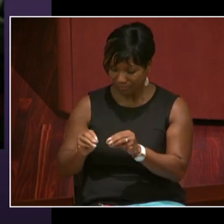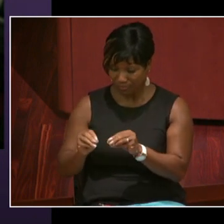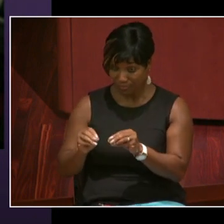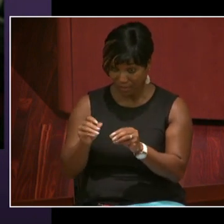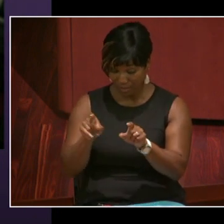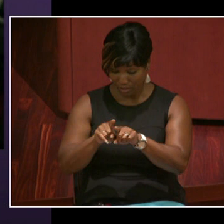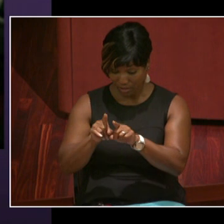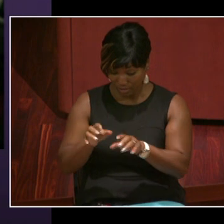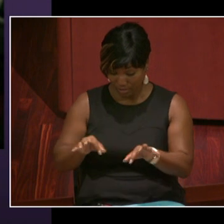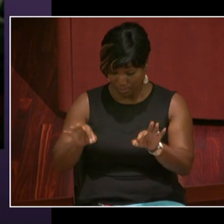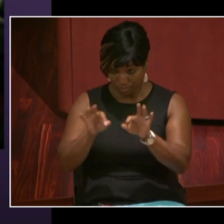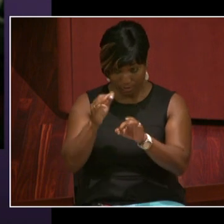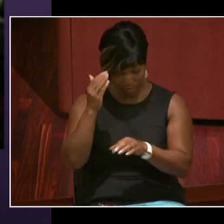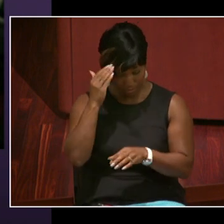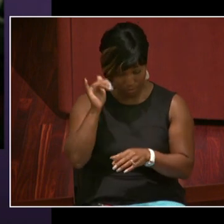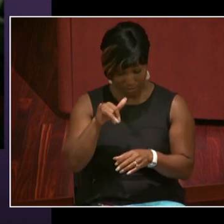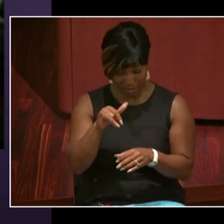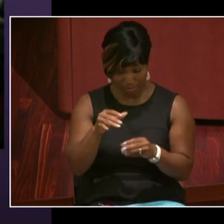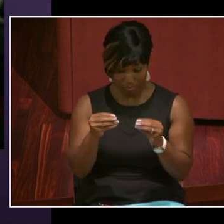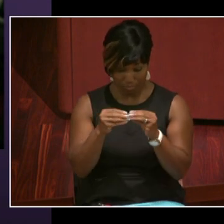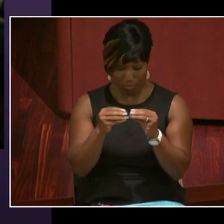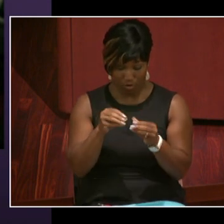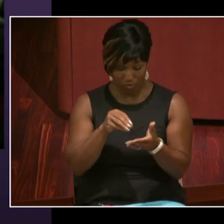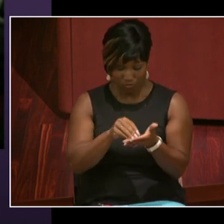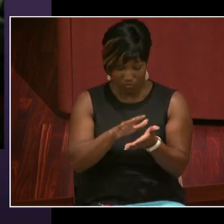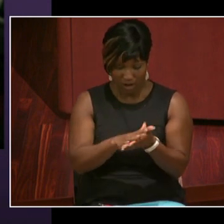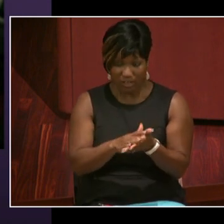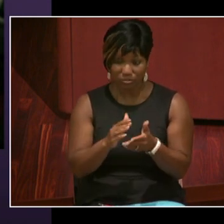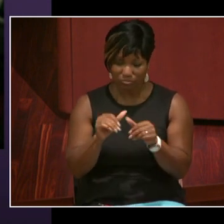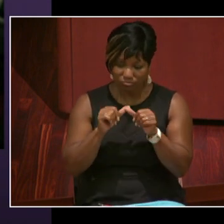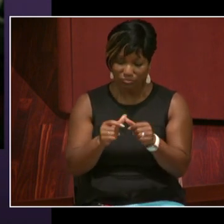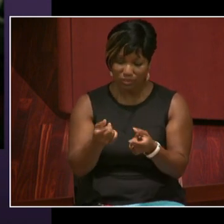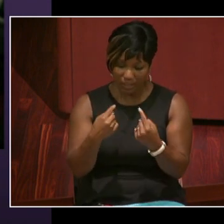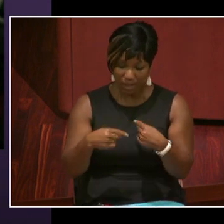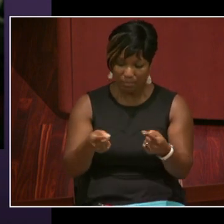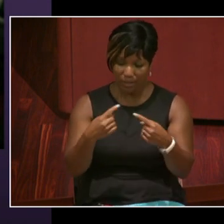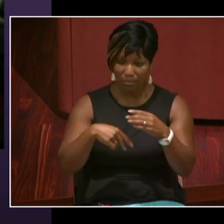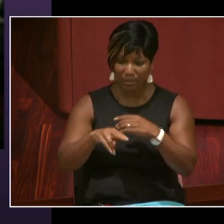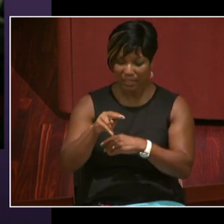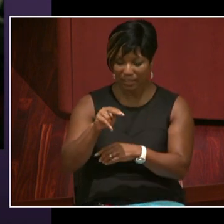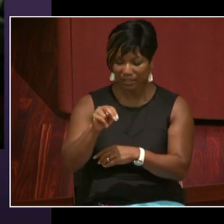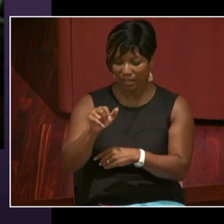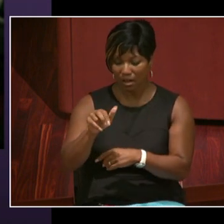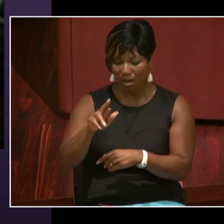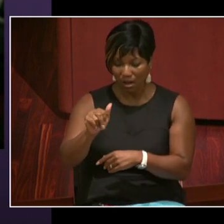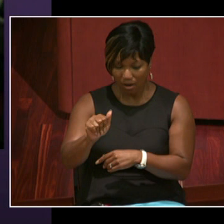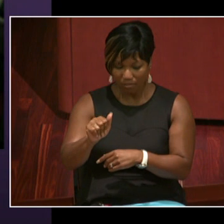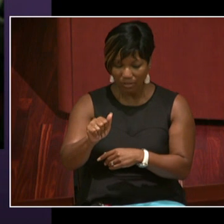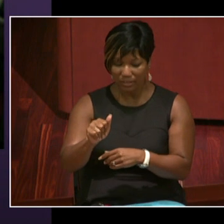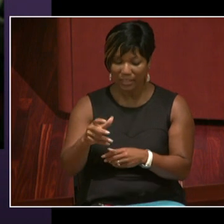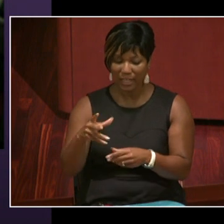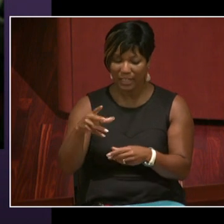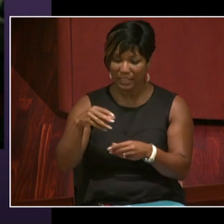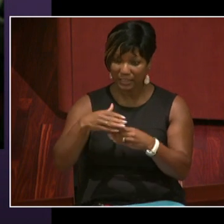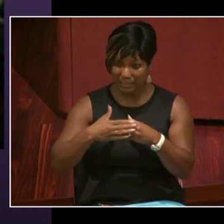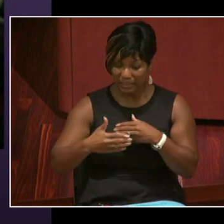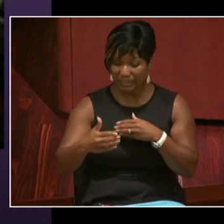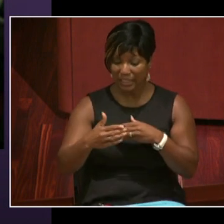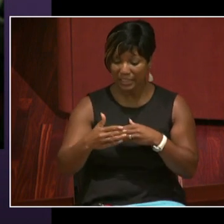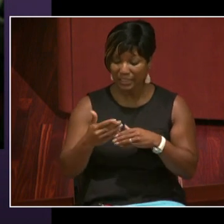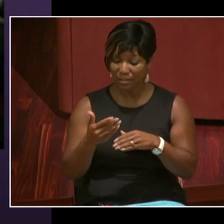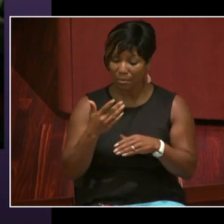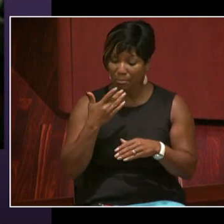important to note that additional records will continue to come into the National Archives that will extend that date of birth from 1910